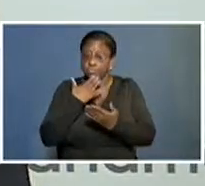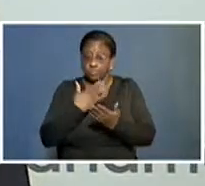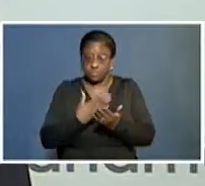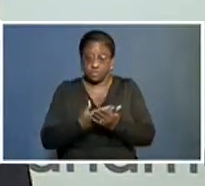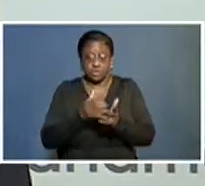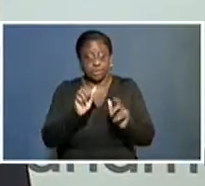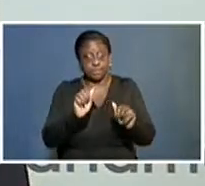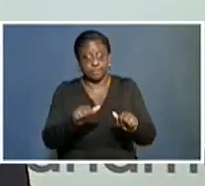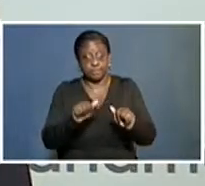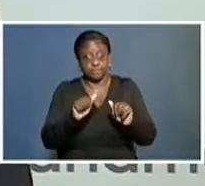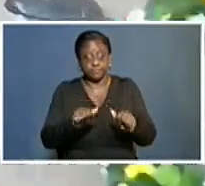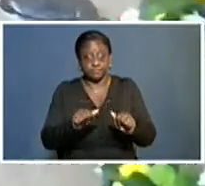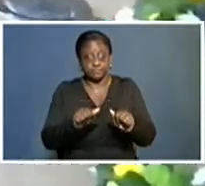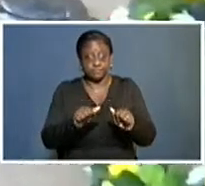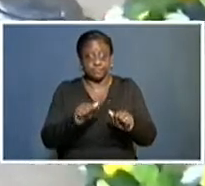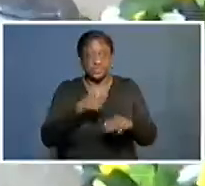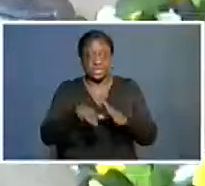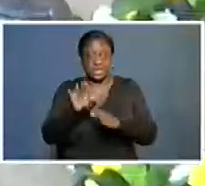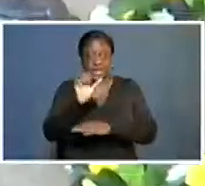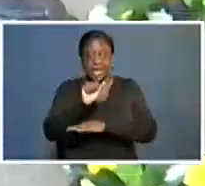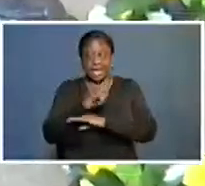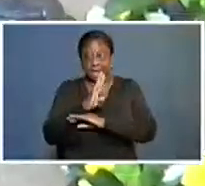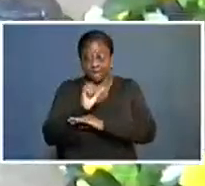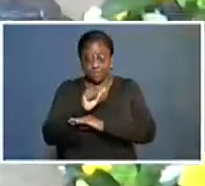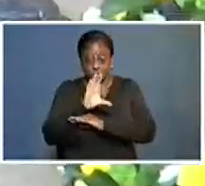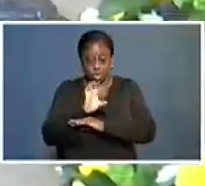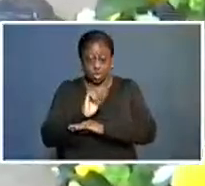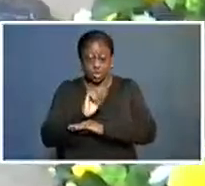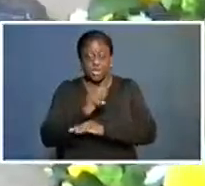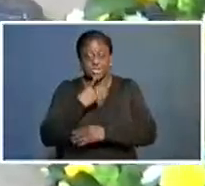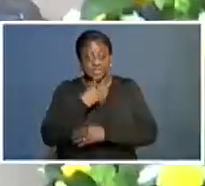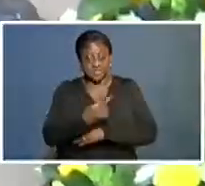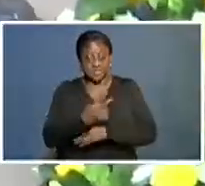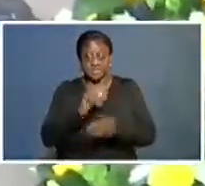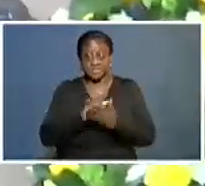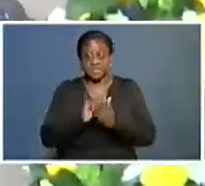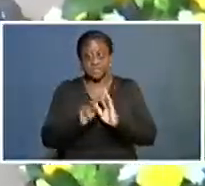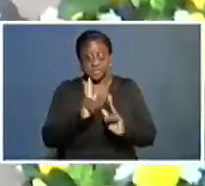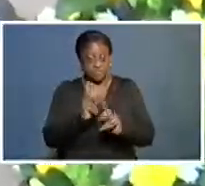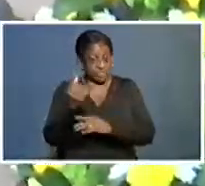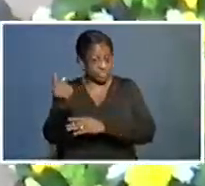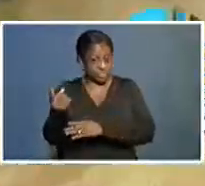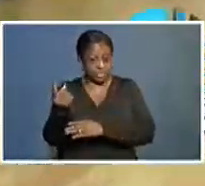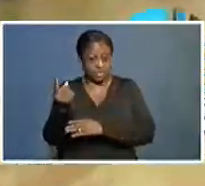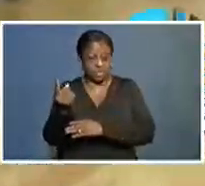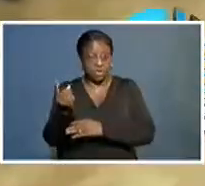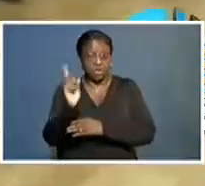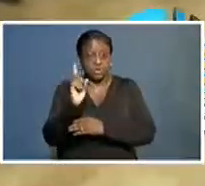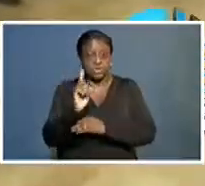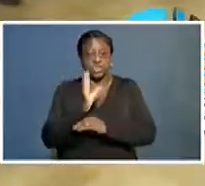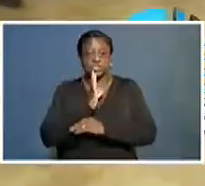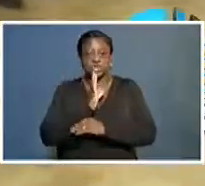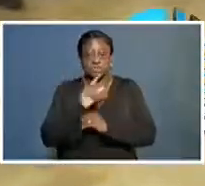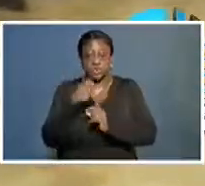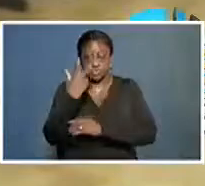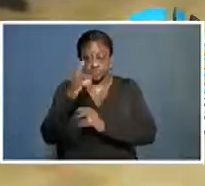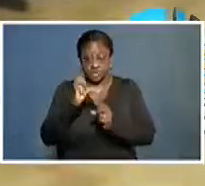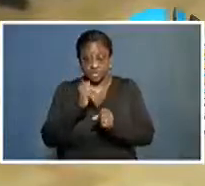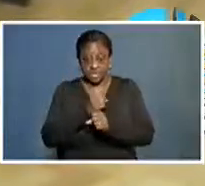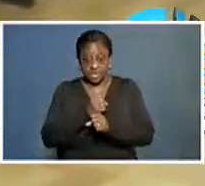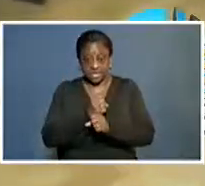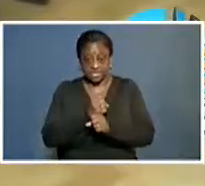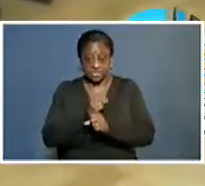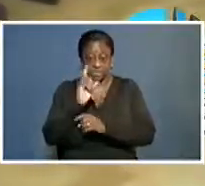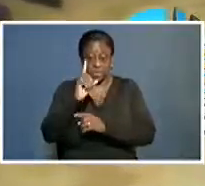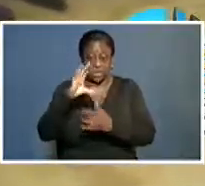in southern Abaco. Government officials were on the ground in Abaco Thursday, marking a somber 3rd anniversary of Dorian's